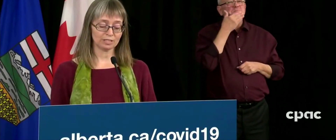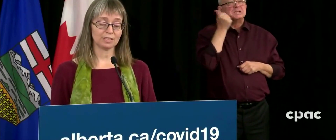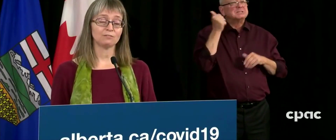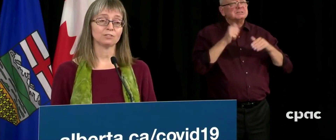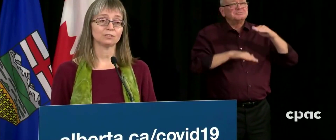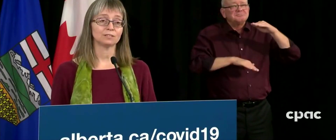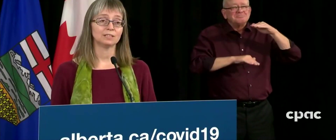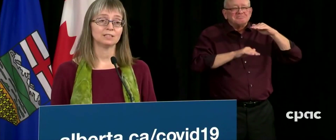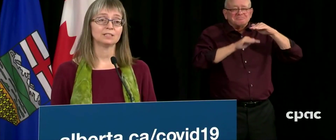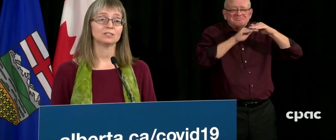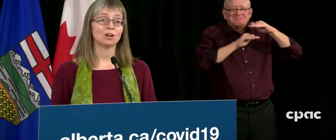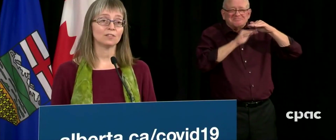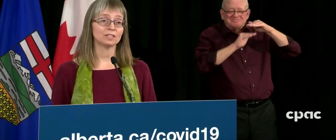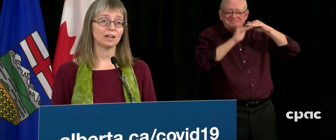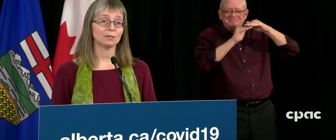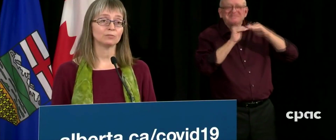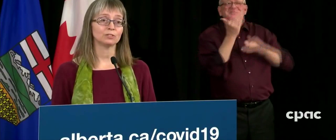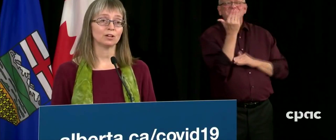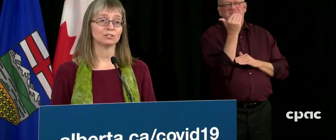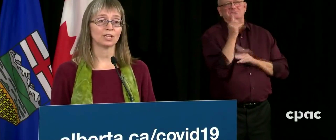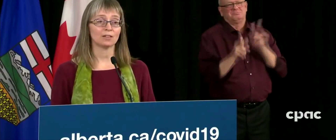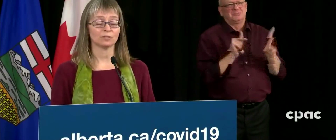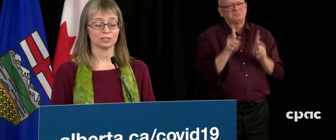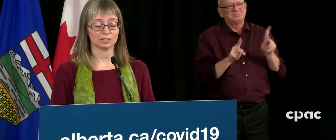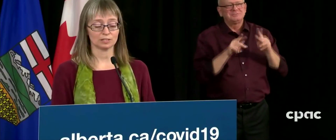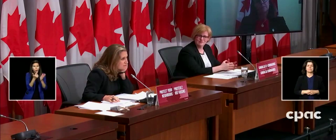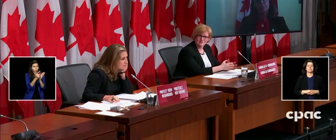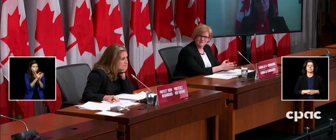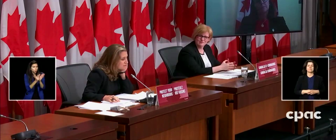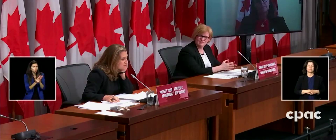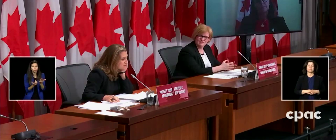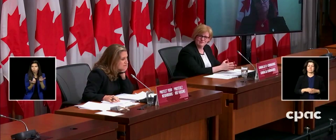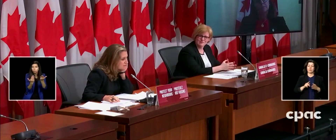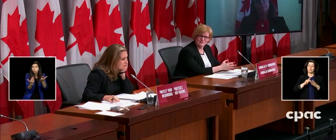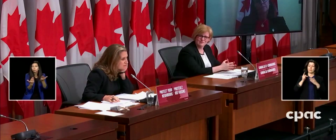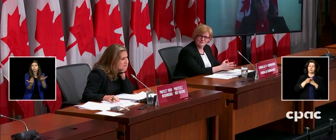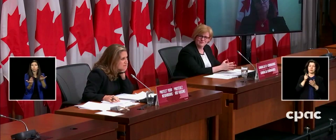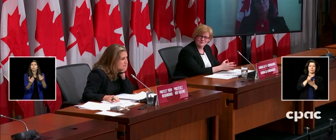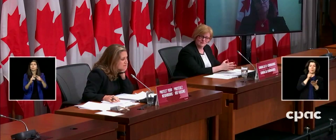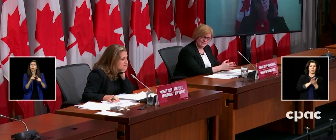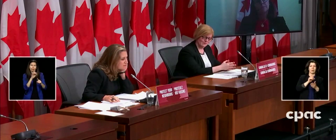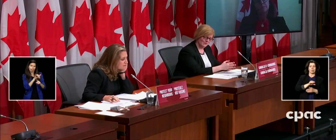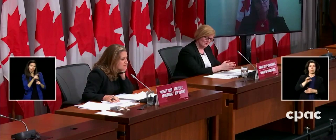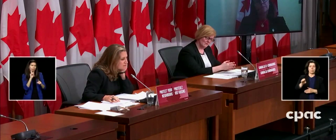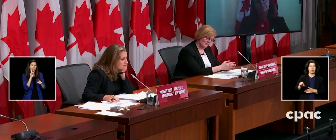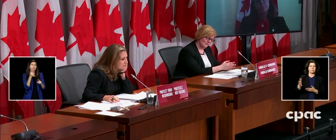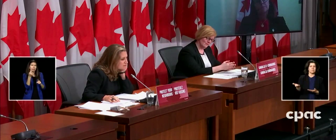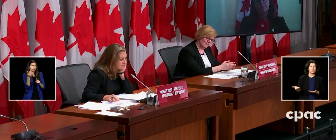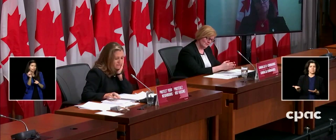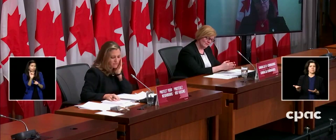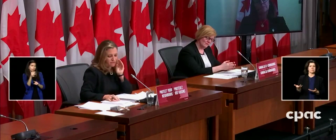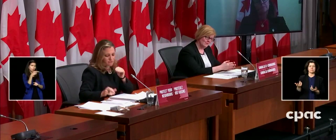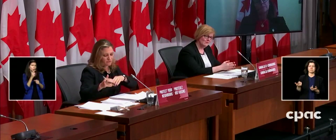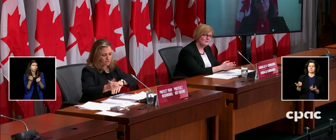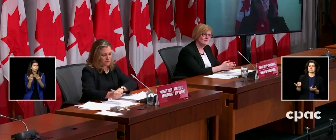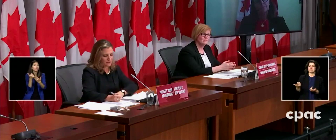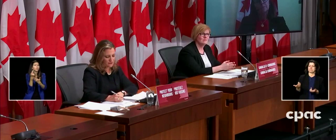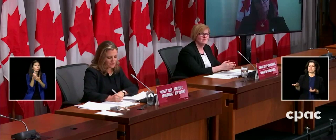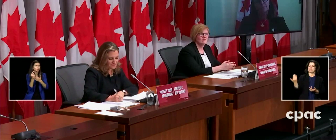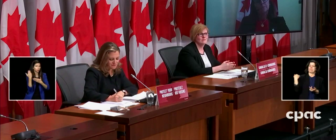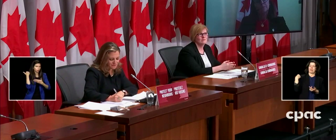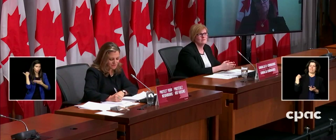Smaller is safer. This is not the time for large gatherings. Meanwhile, despite growing calls for rapid testing,